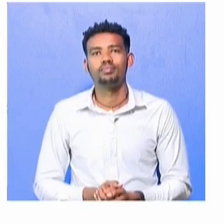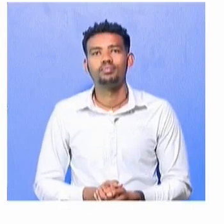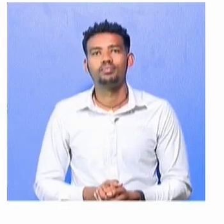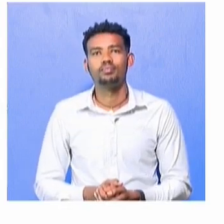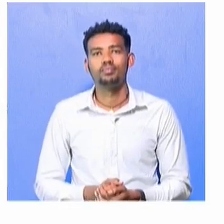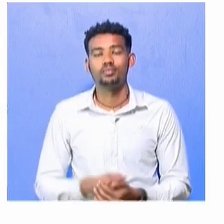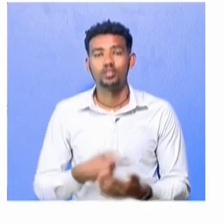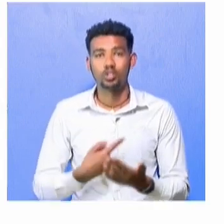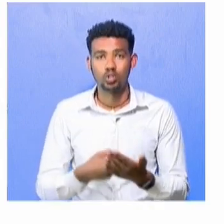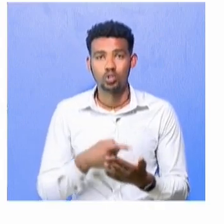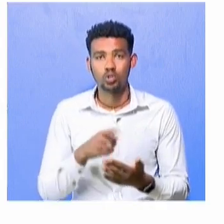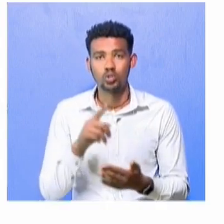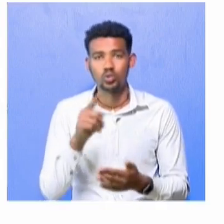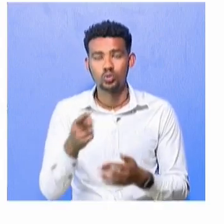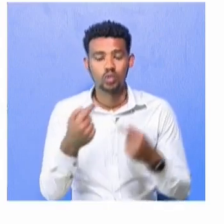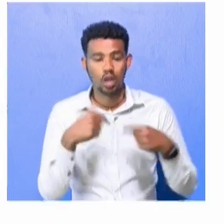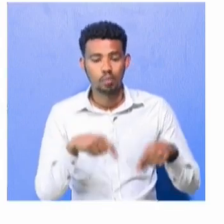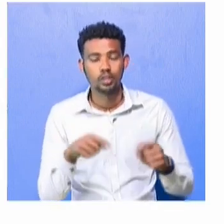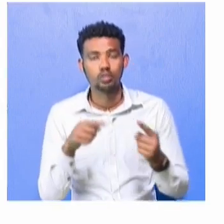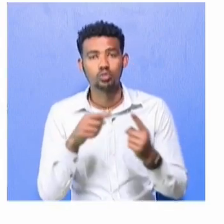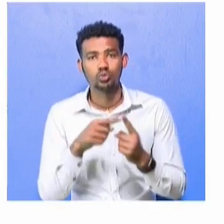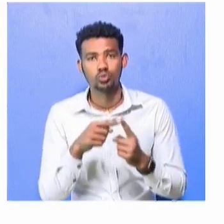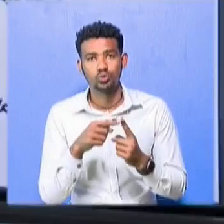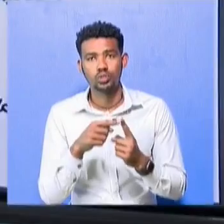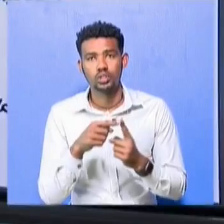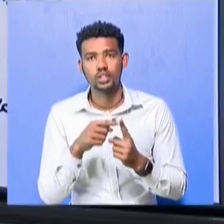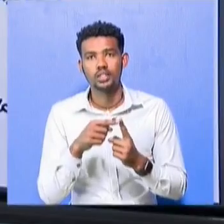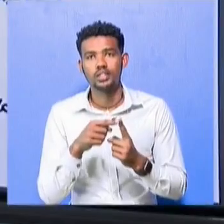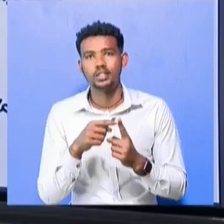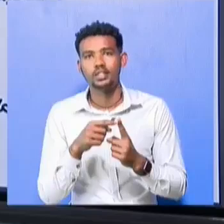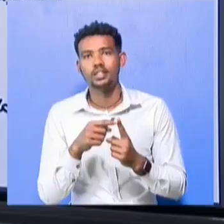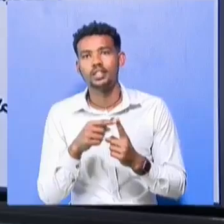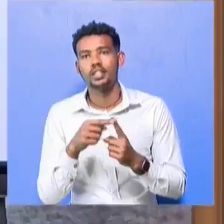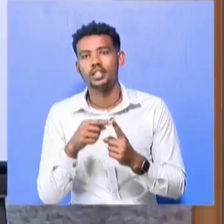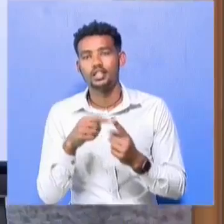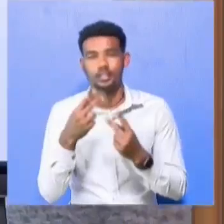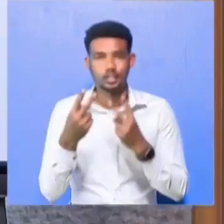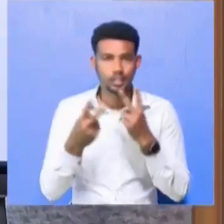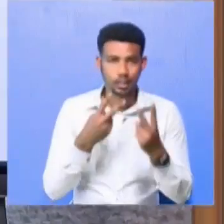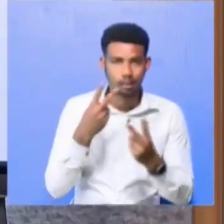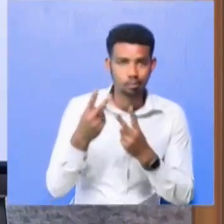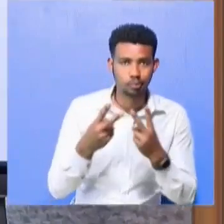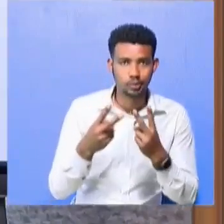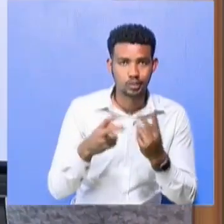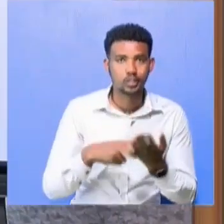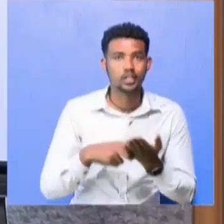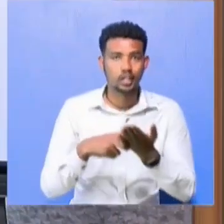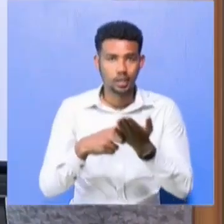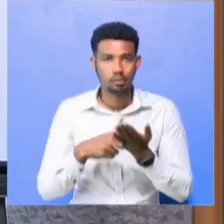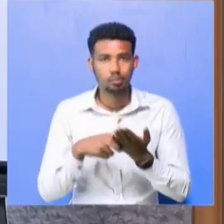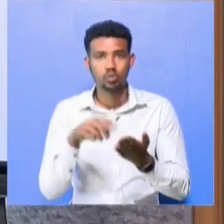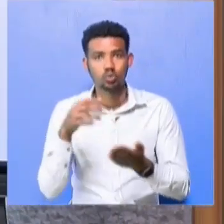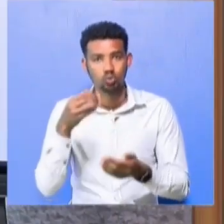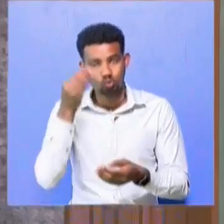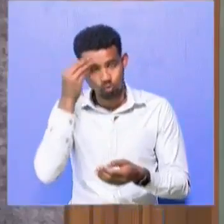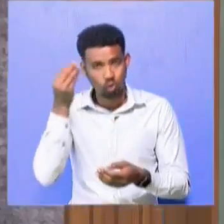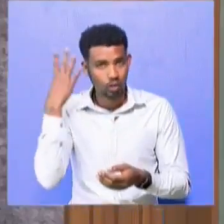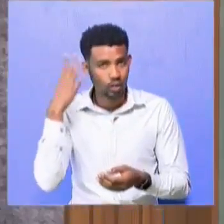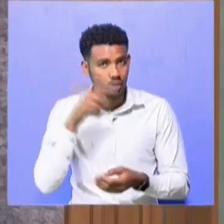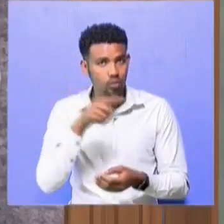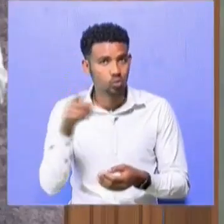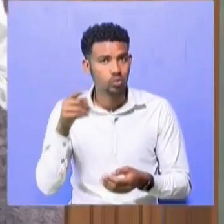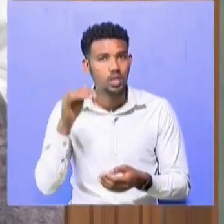So while you are coming to the journey or the trip, don't forget that you have to have your